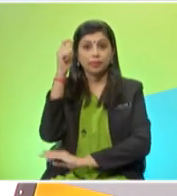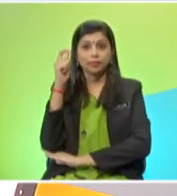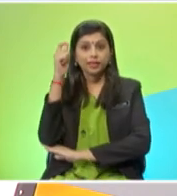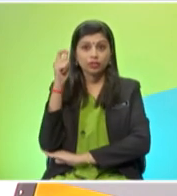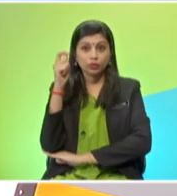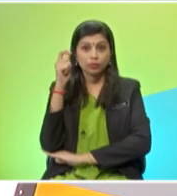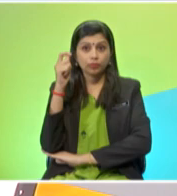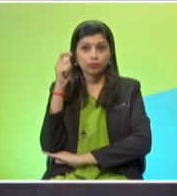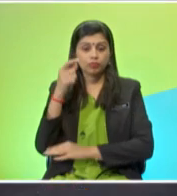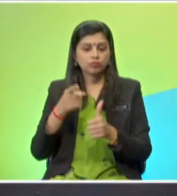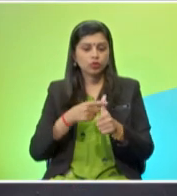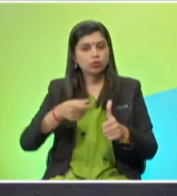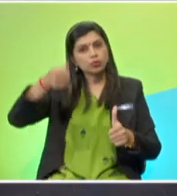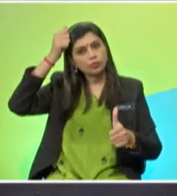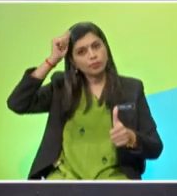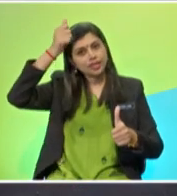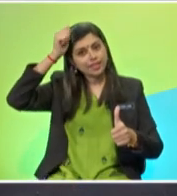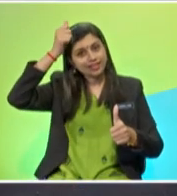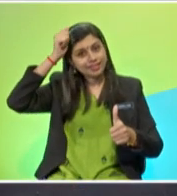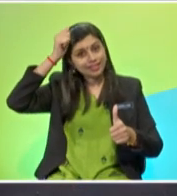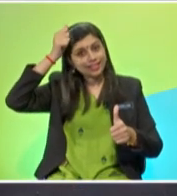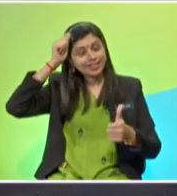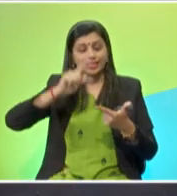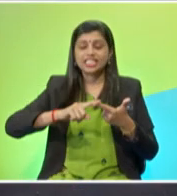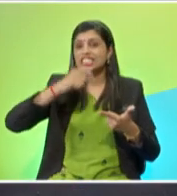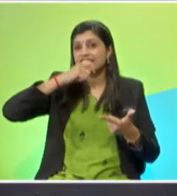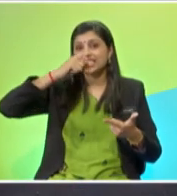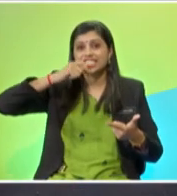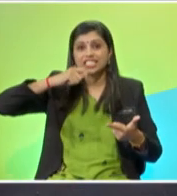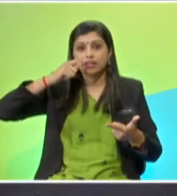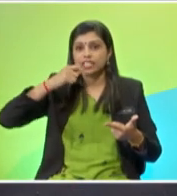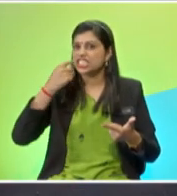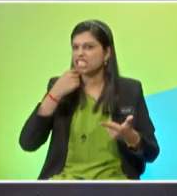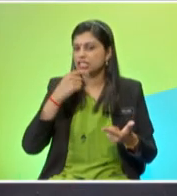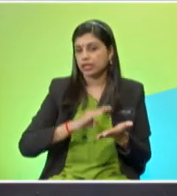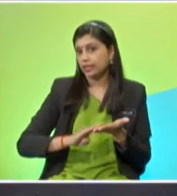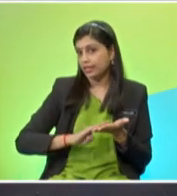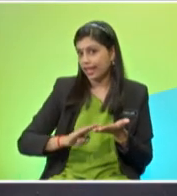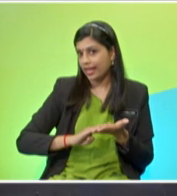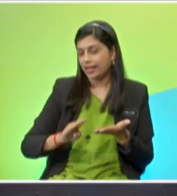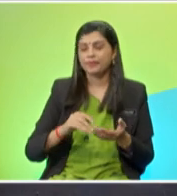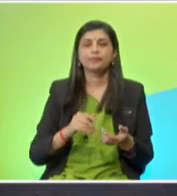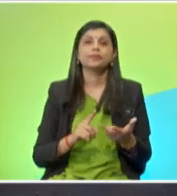Have a bath. Bath. Brush your teeth to keep it clean and white. Yeah. And